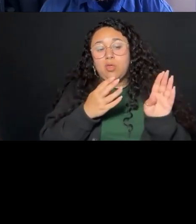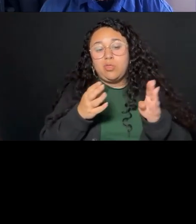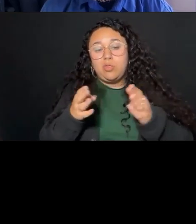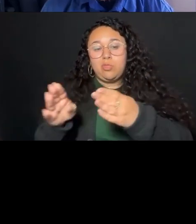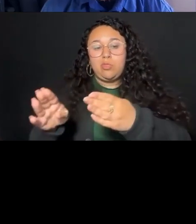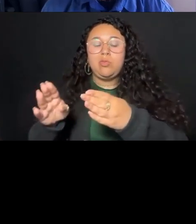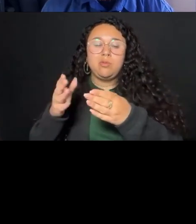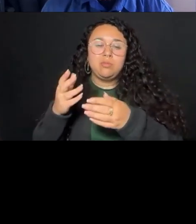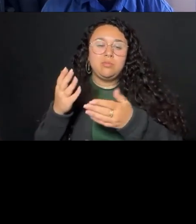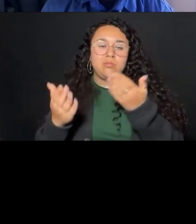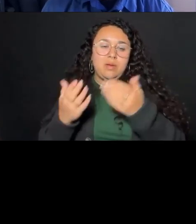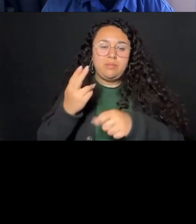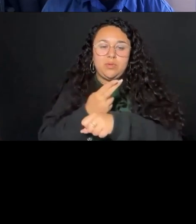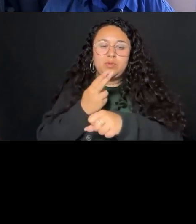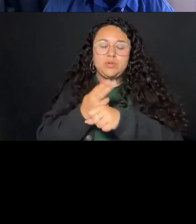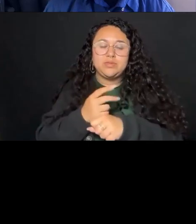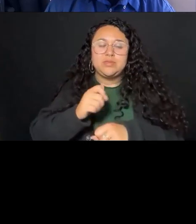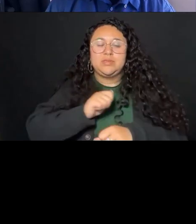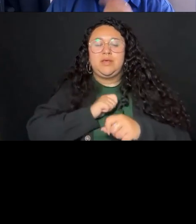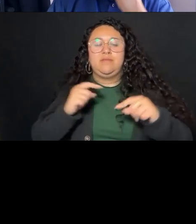self-injuring behaviors.